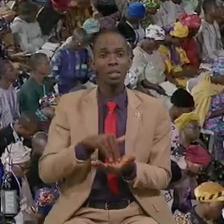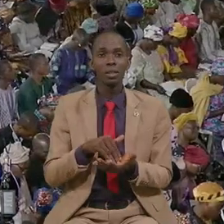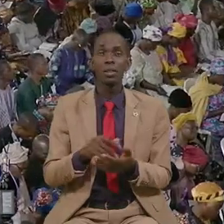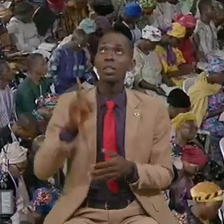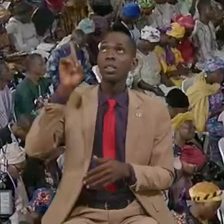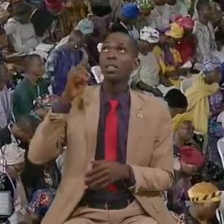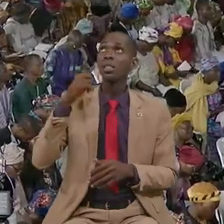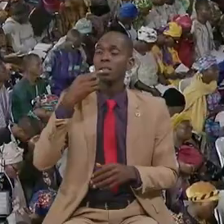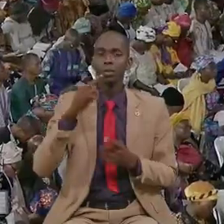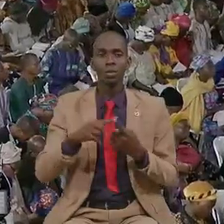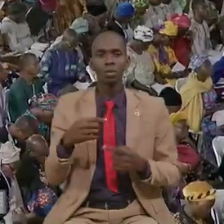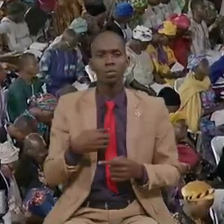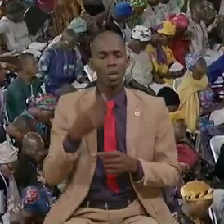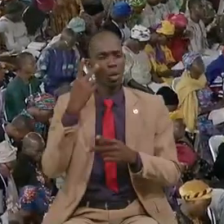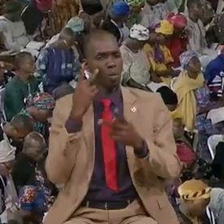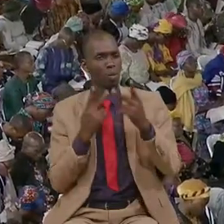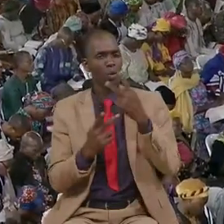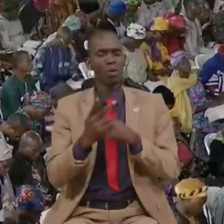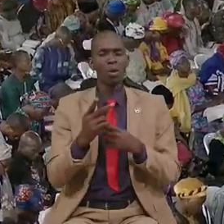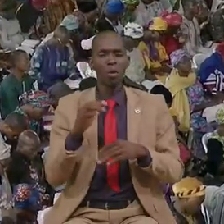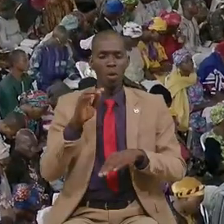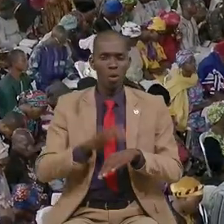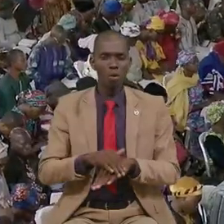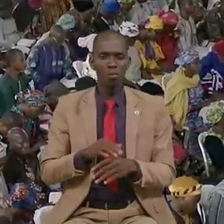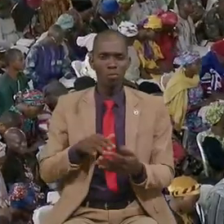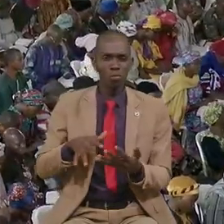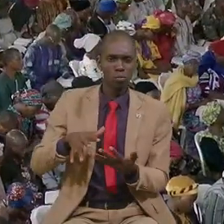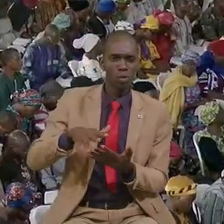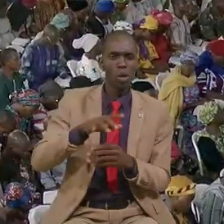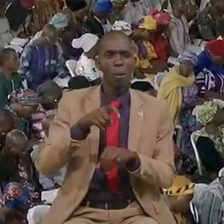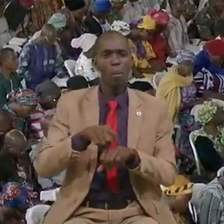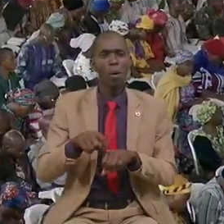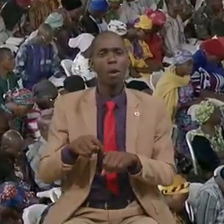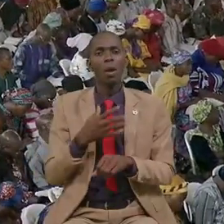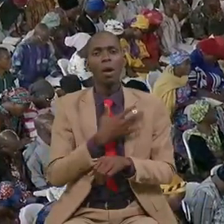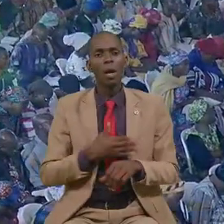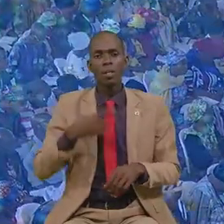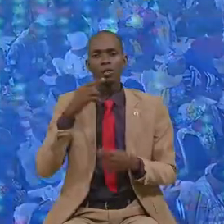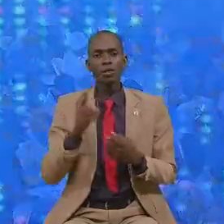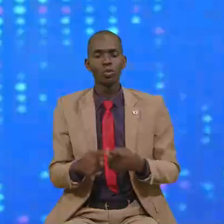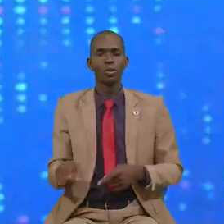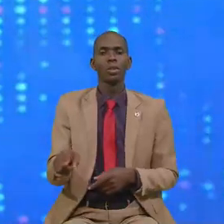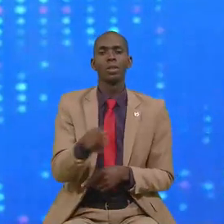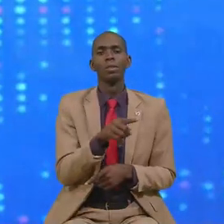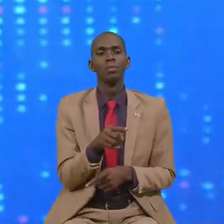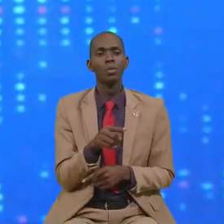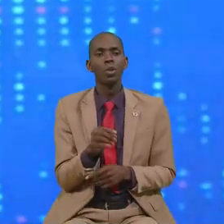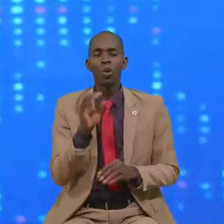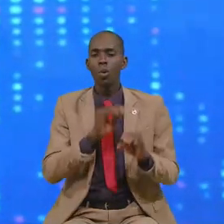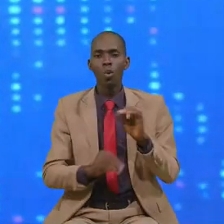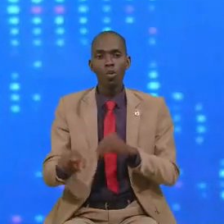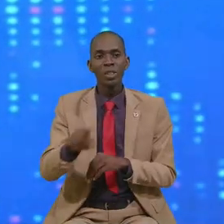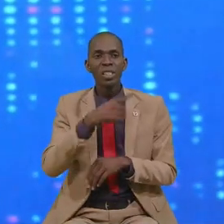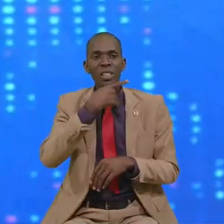unto me, prophesy upon these bones and say unto them, O ye dry